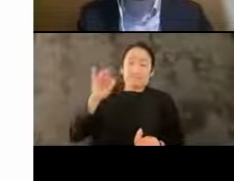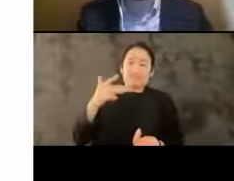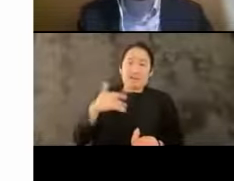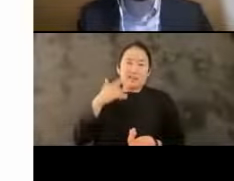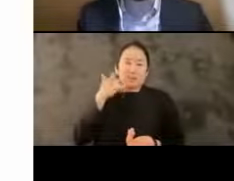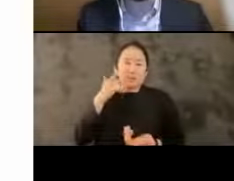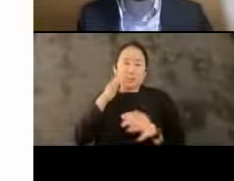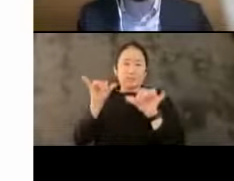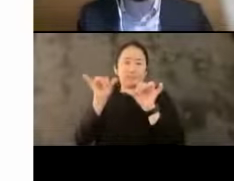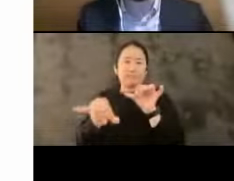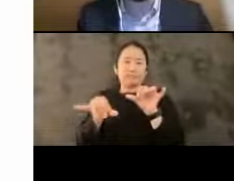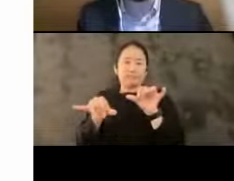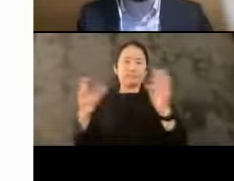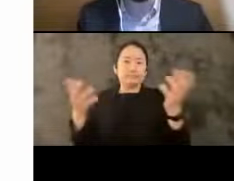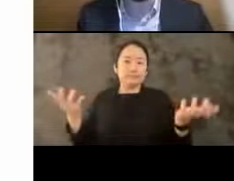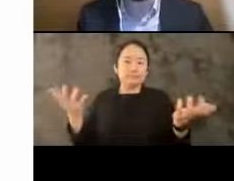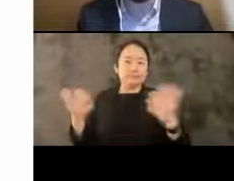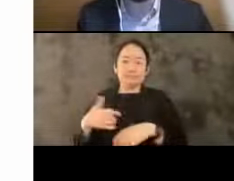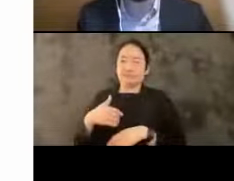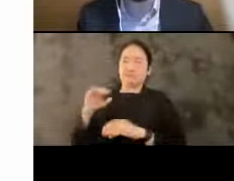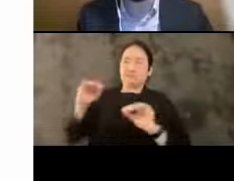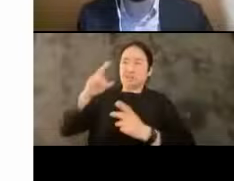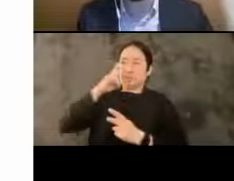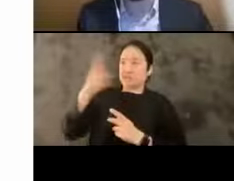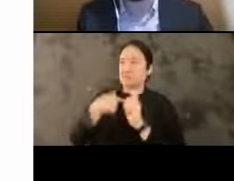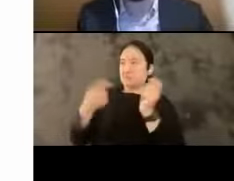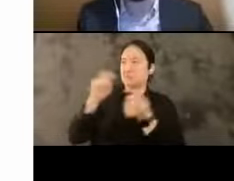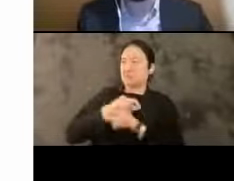under the transportation bill for any of the typical main transit